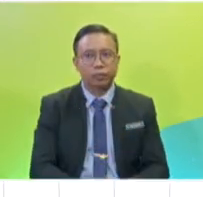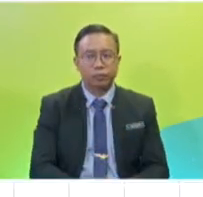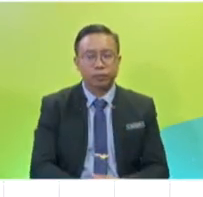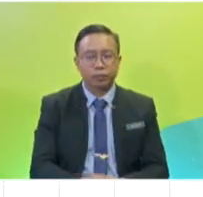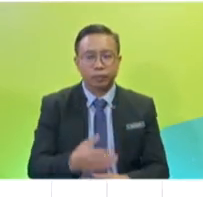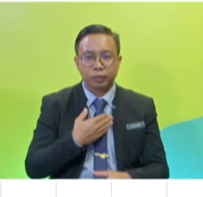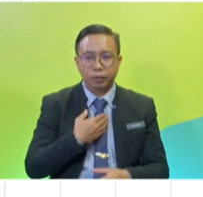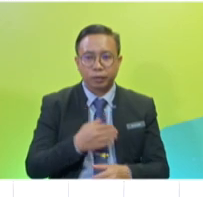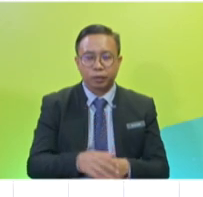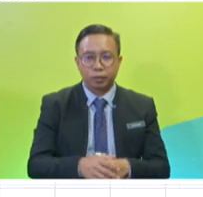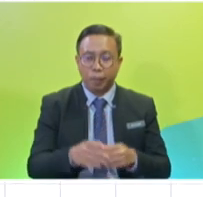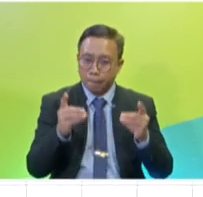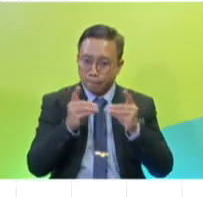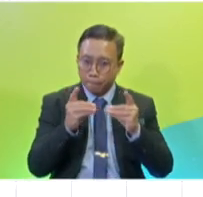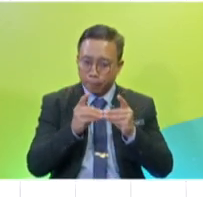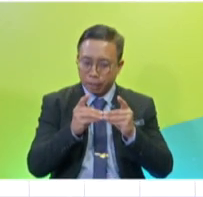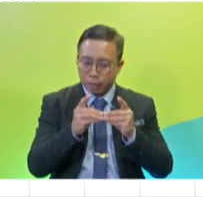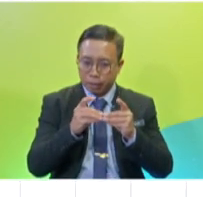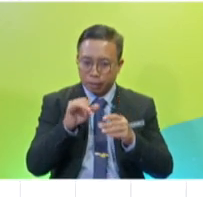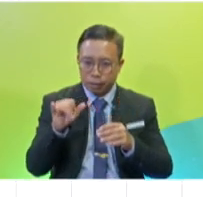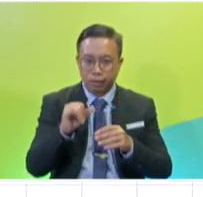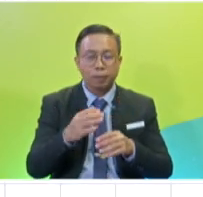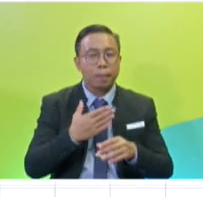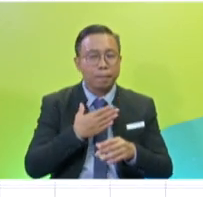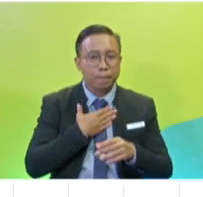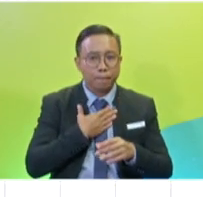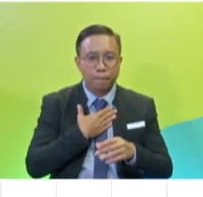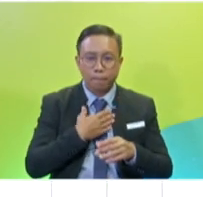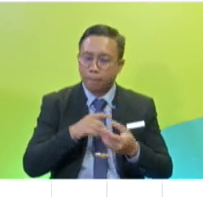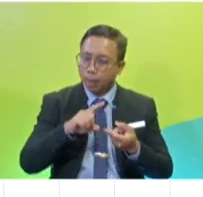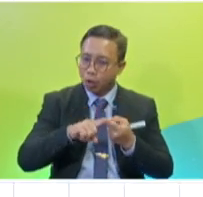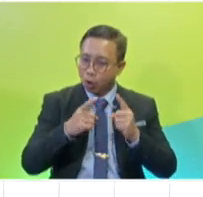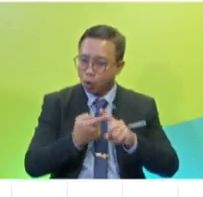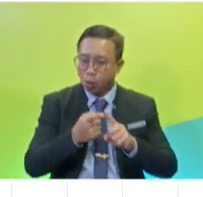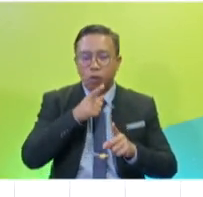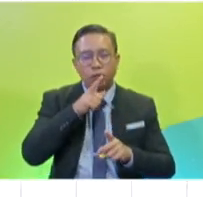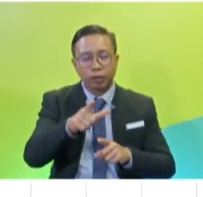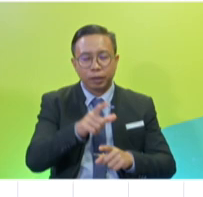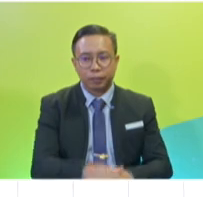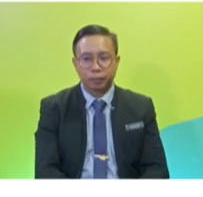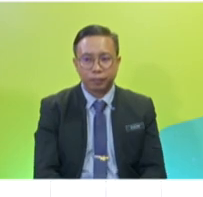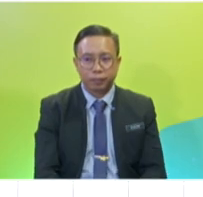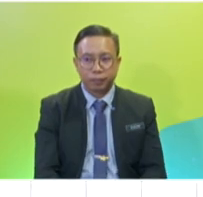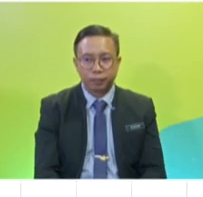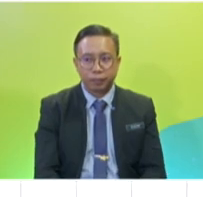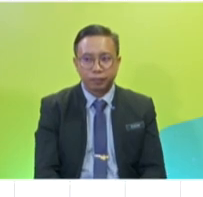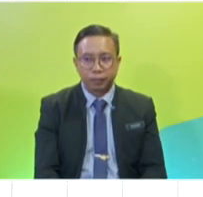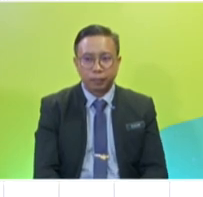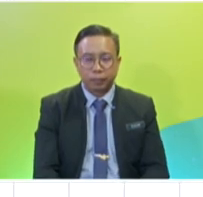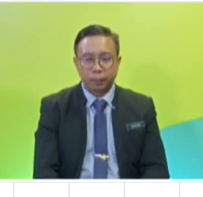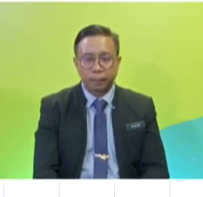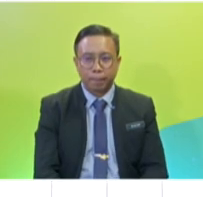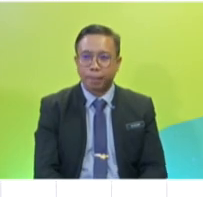Meeting my old friend. Okay, meeting. Okay, meeting my old friends.